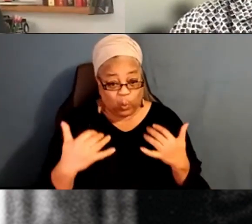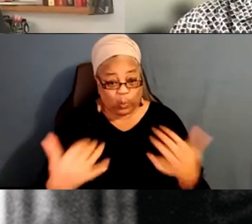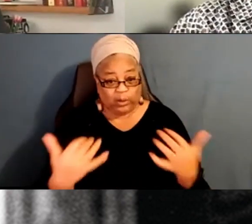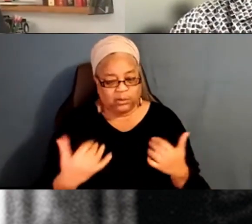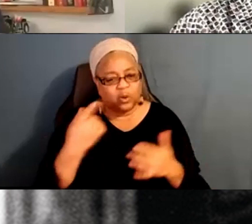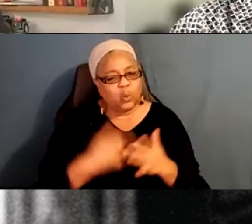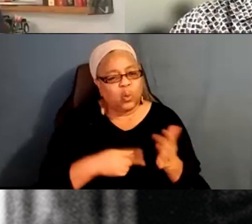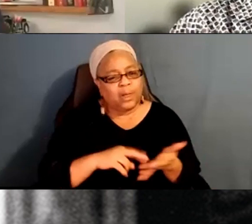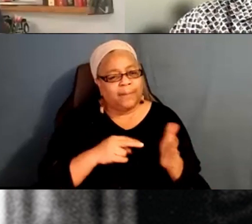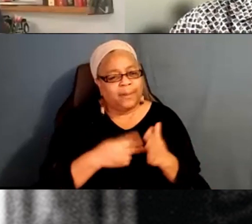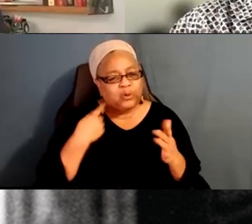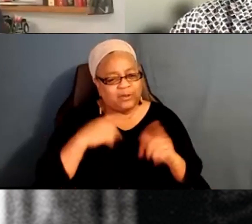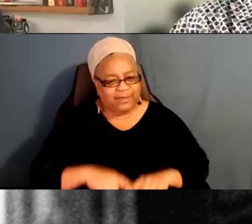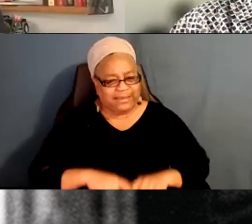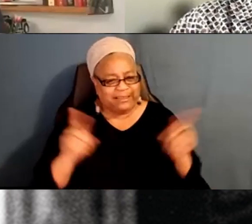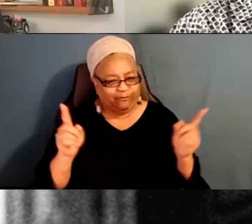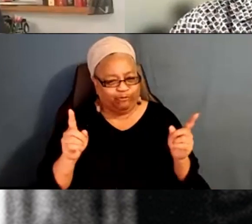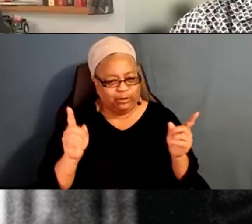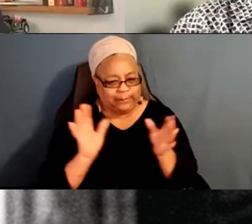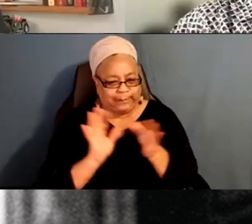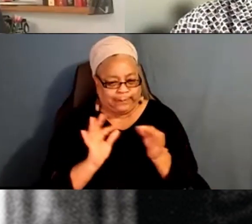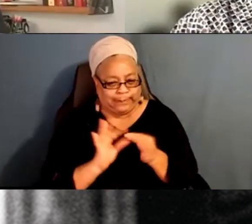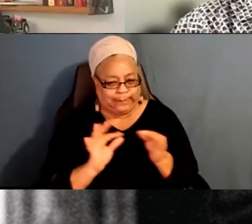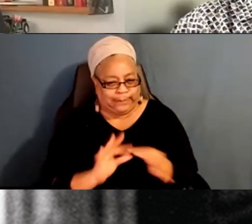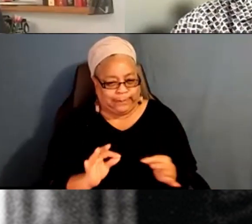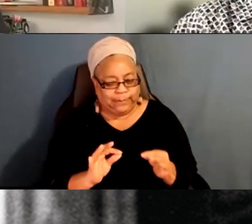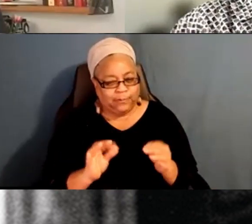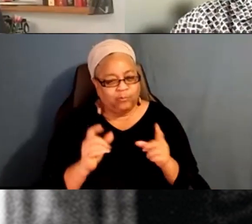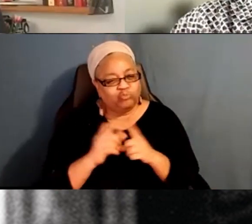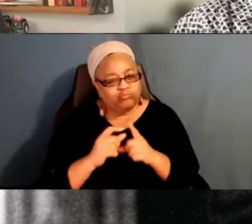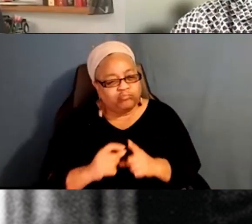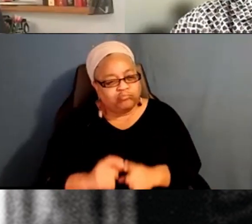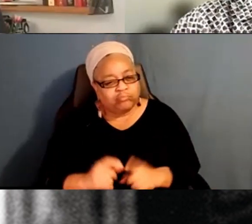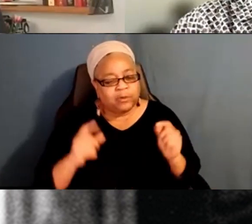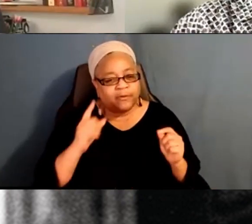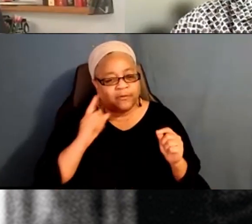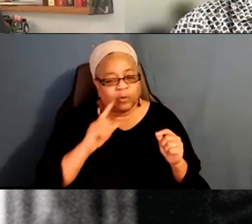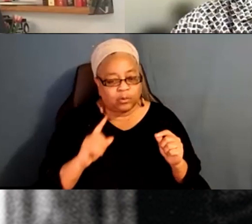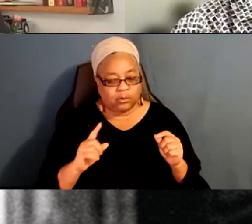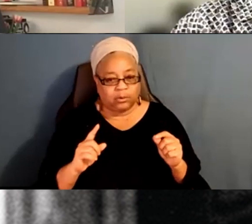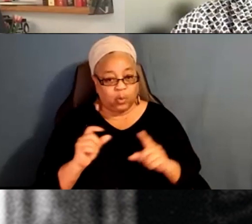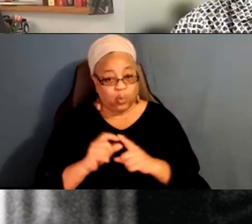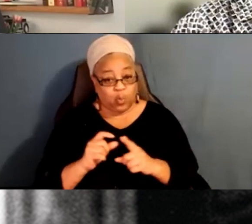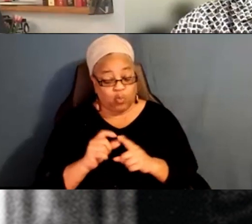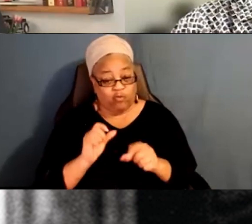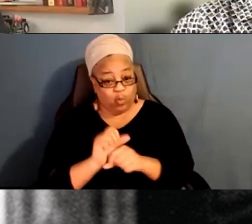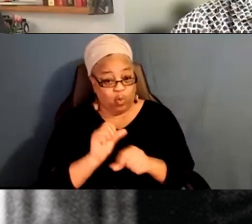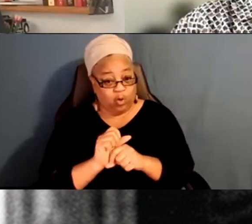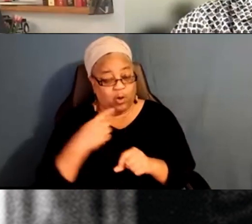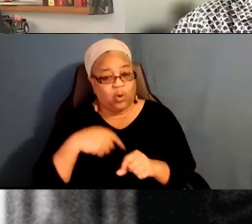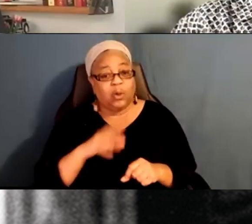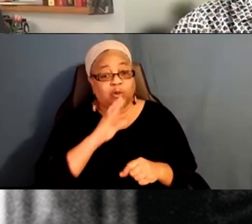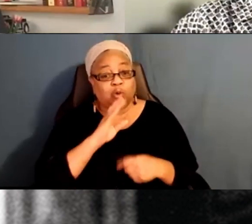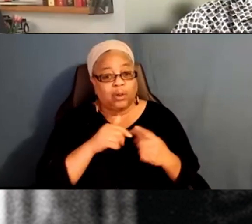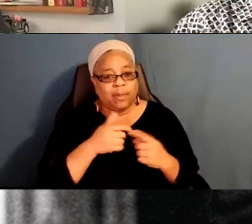have a different lexicon for talking about the work we're talking about? That is not autopsies. That